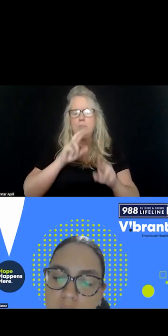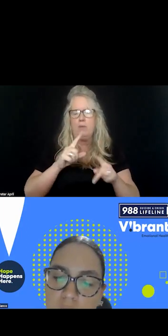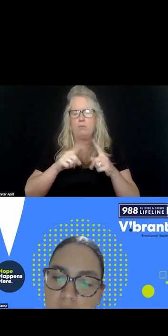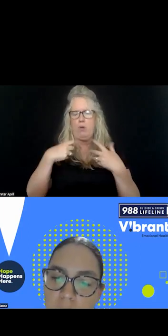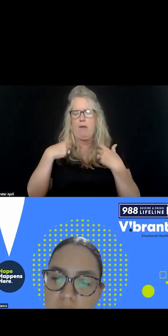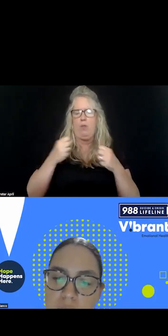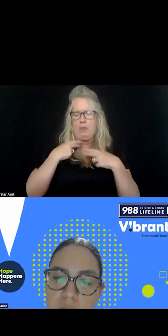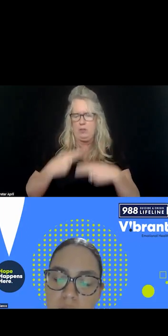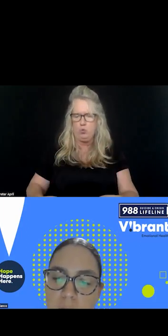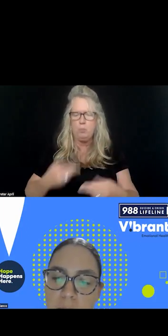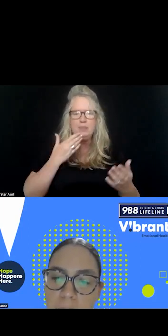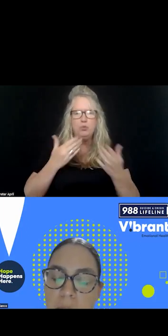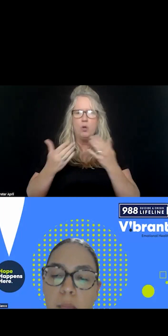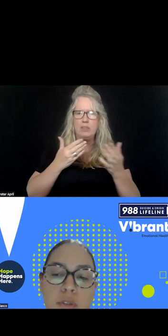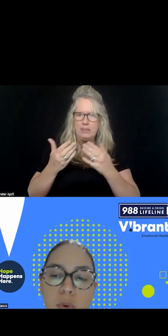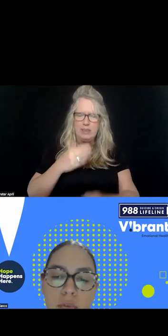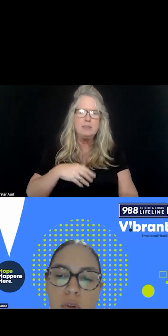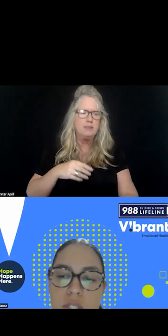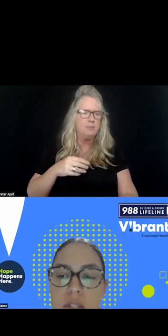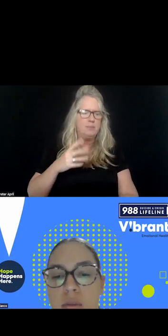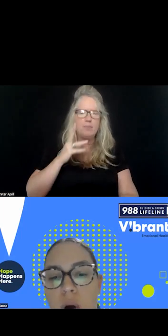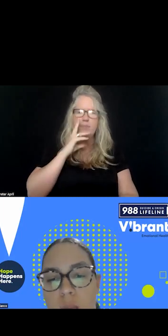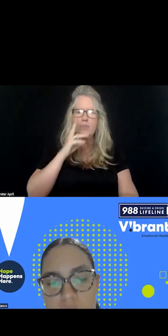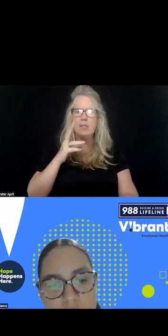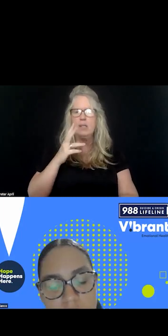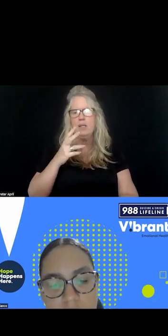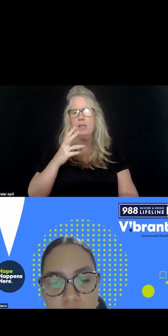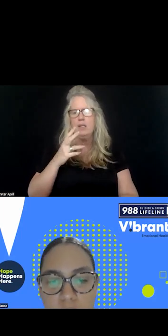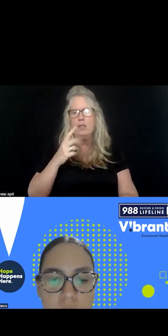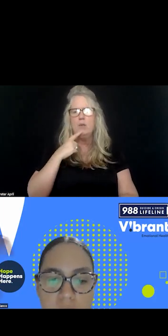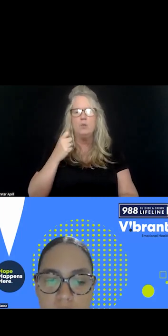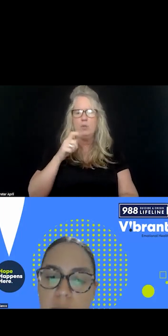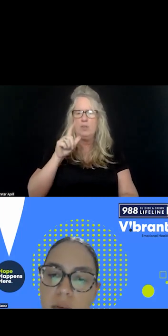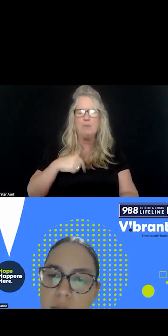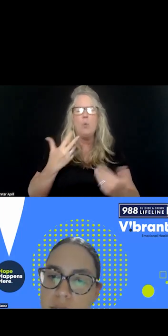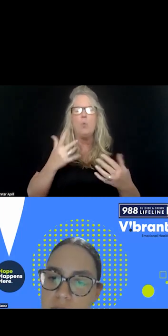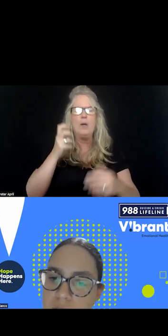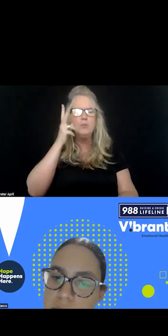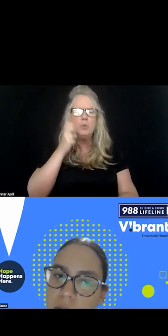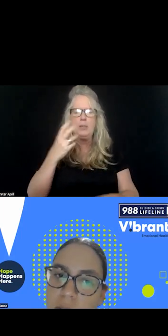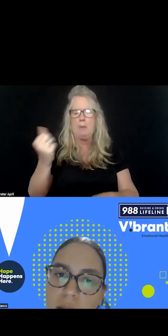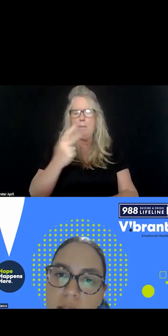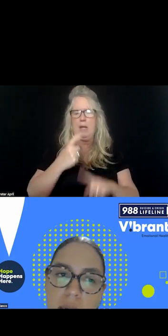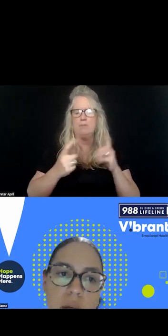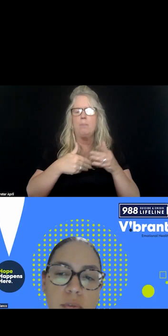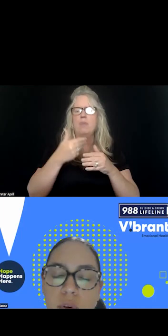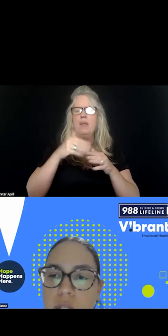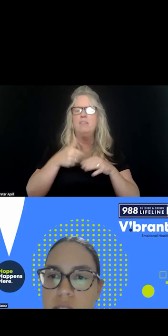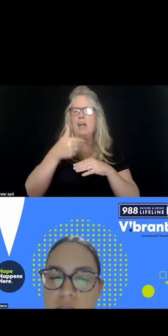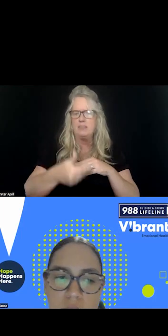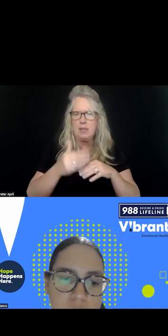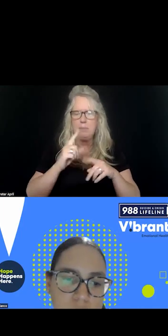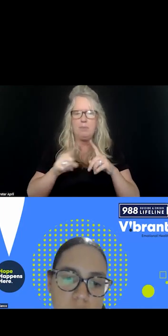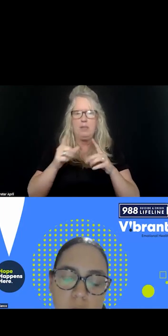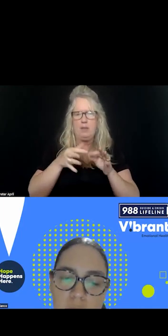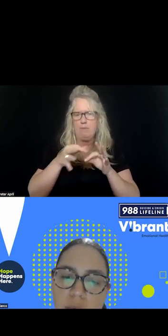Services and it was voted 14 to 7. So we're waiting to hear back from the next steps on that. And I'll forward it